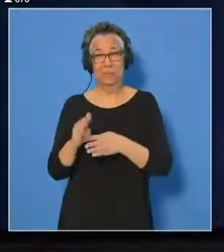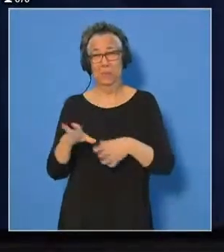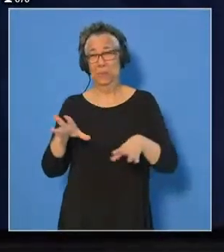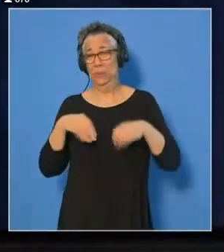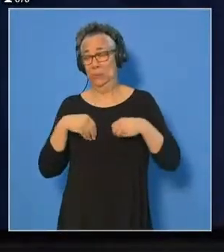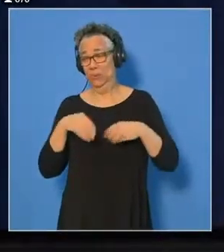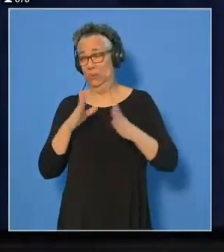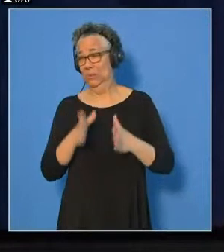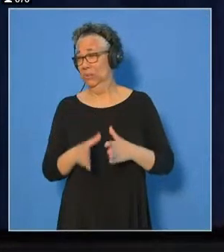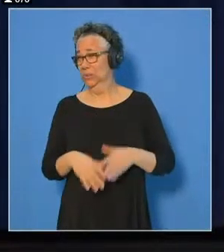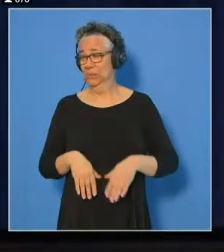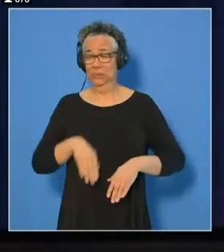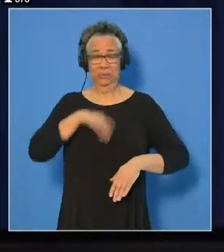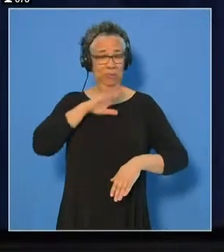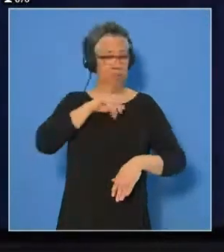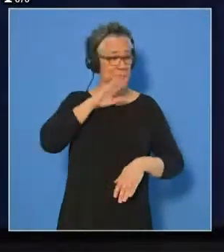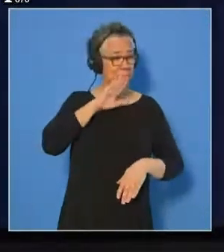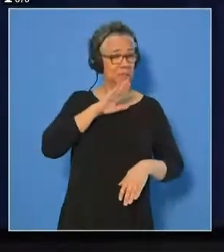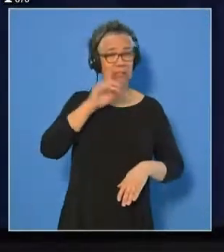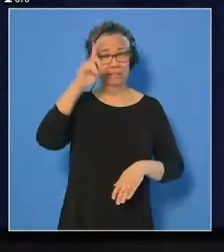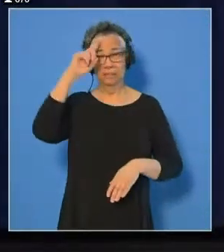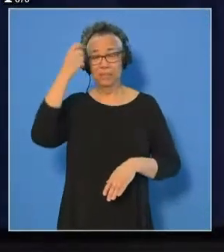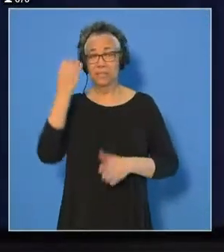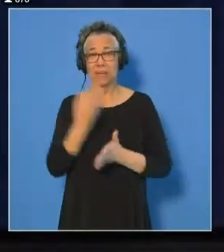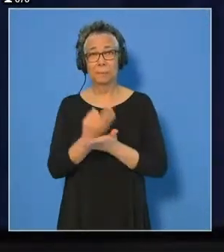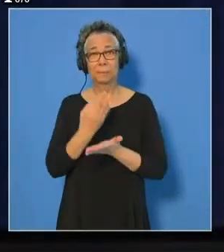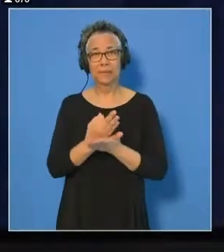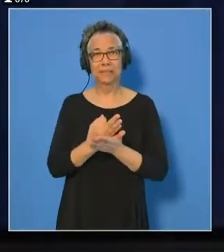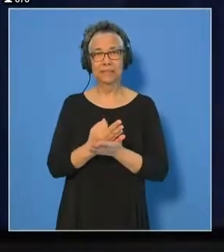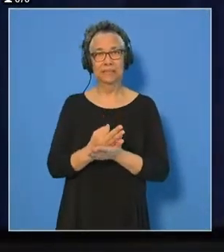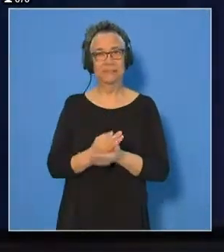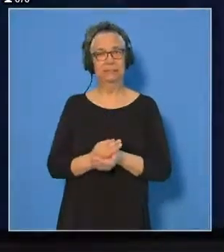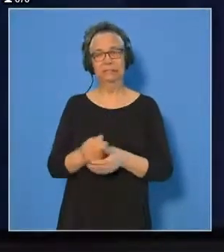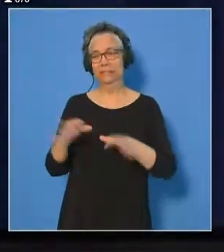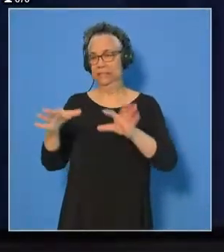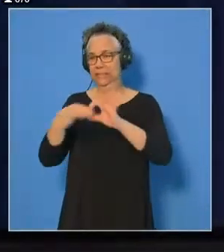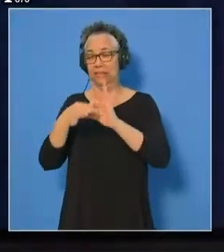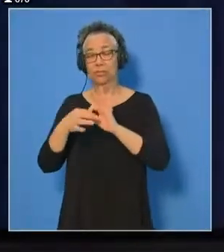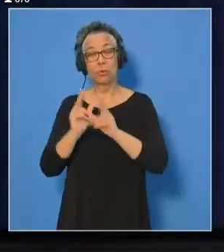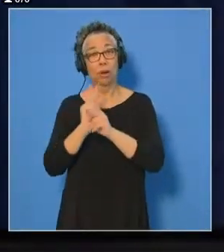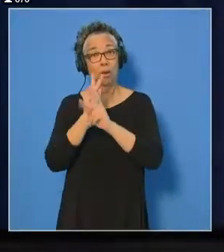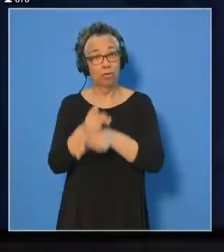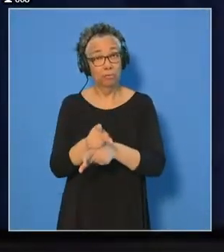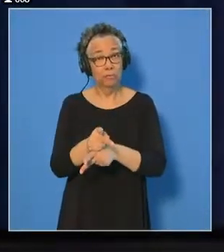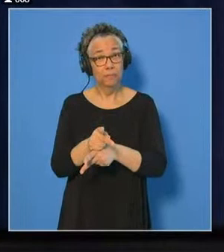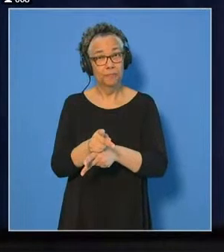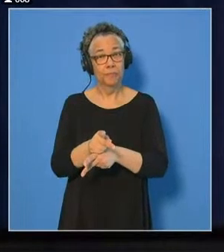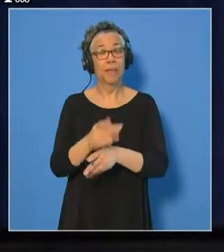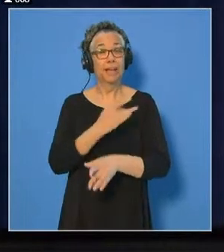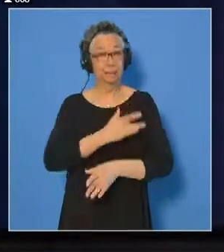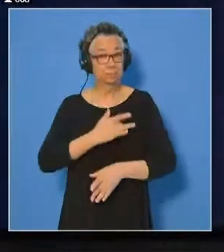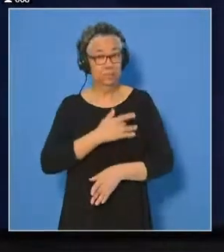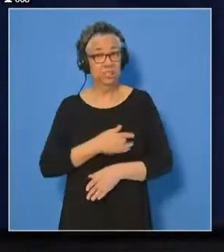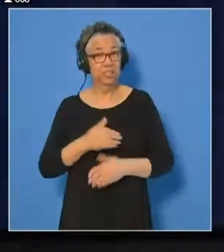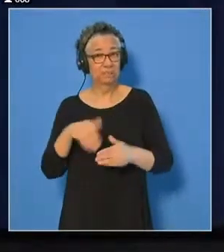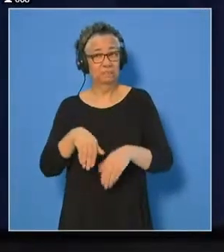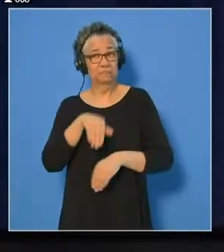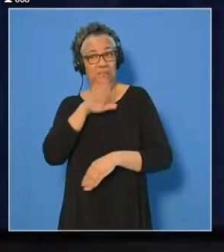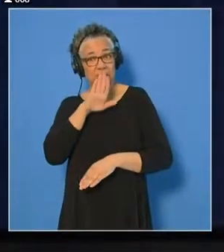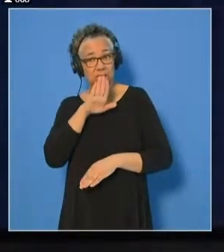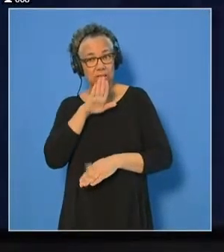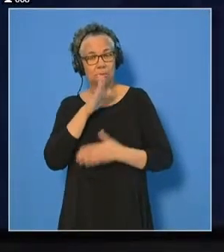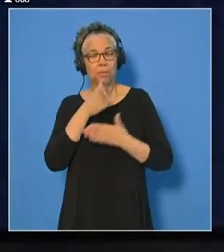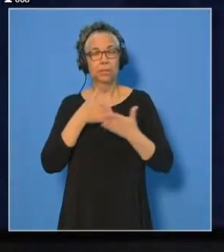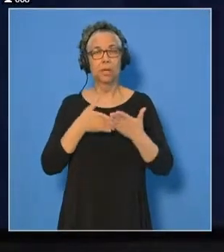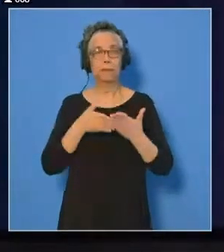with the fact that the grant funds that have been allocated are tied to a loan. And I can appreciate the frustration that some may